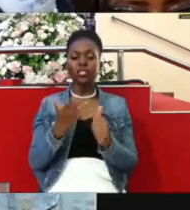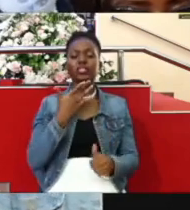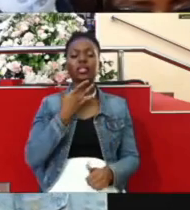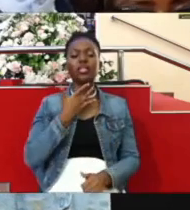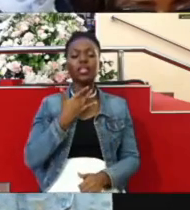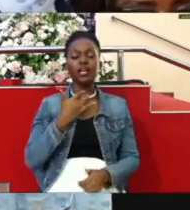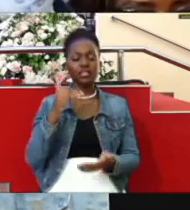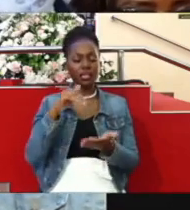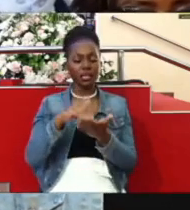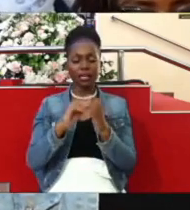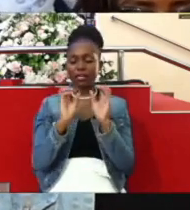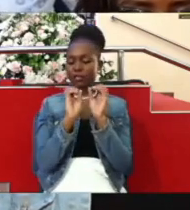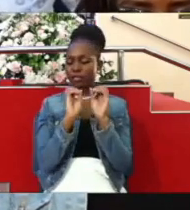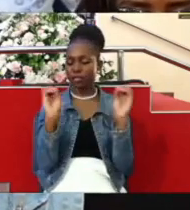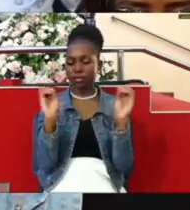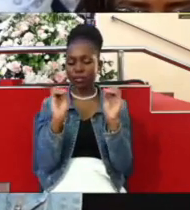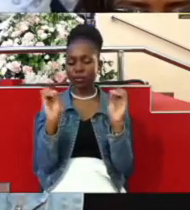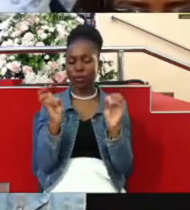The water of life.